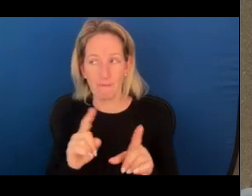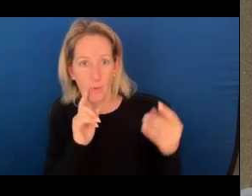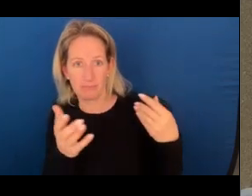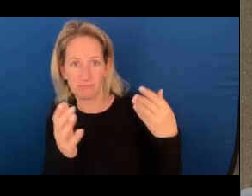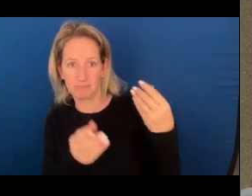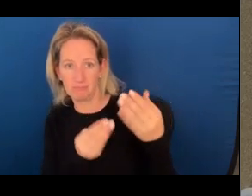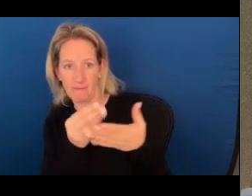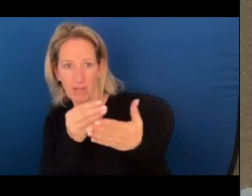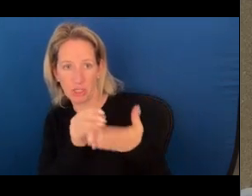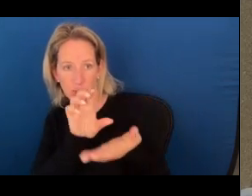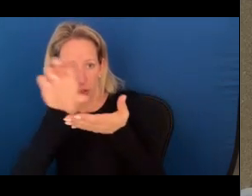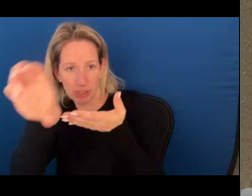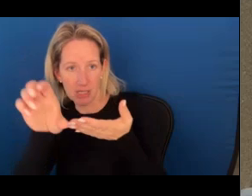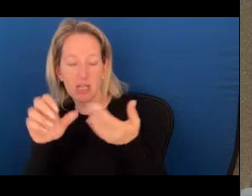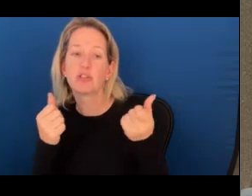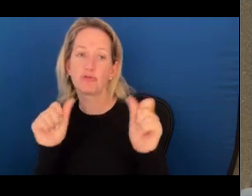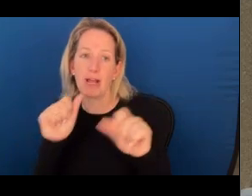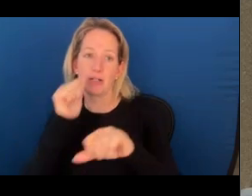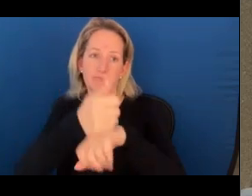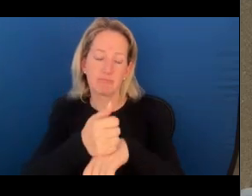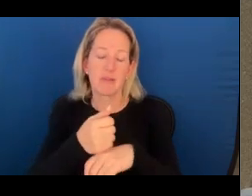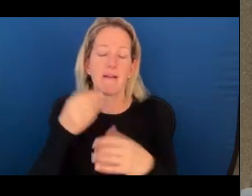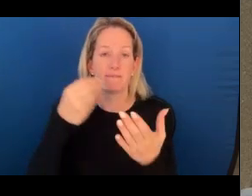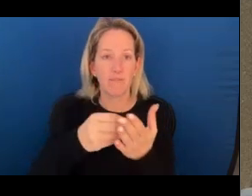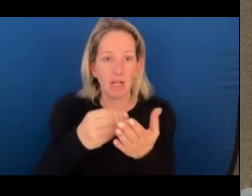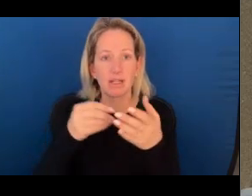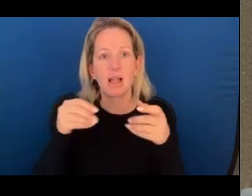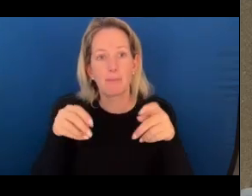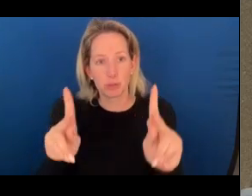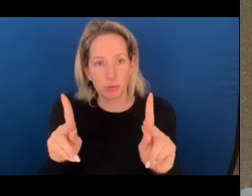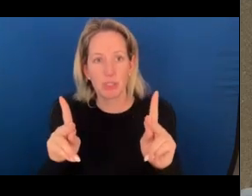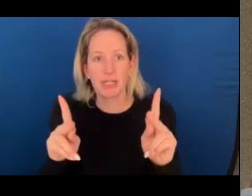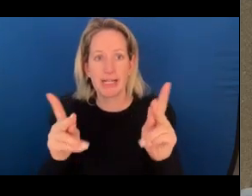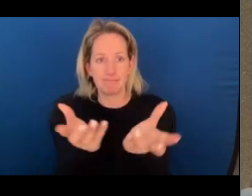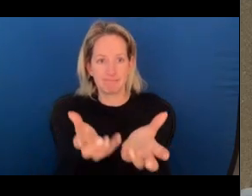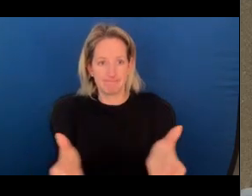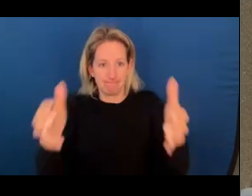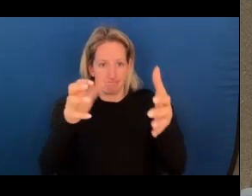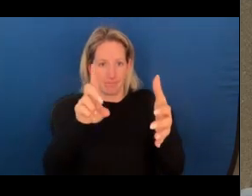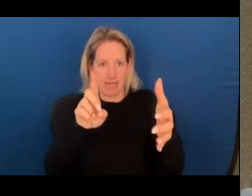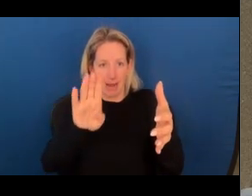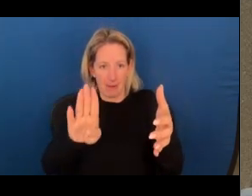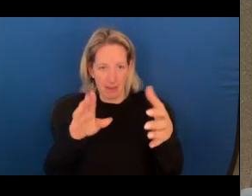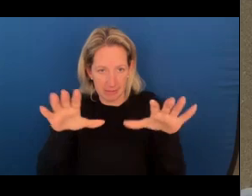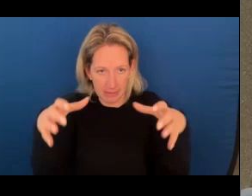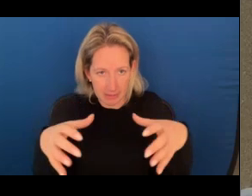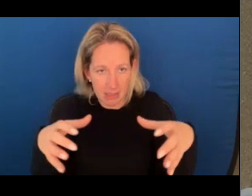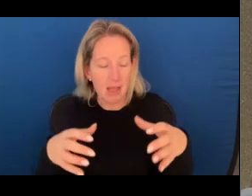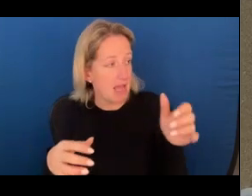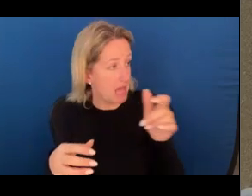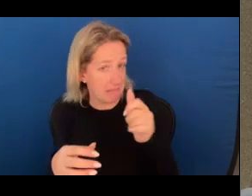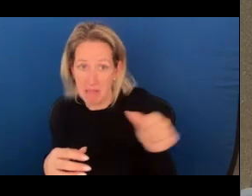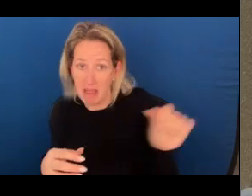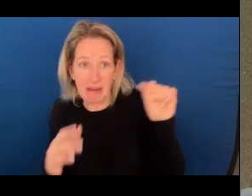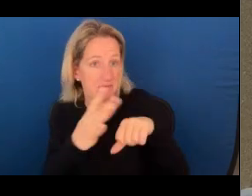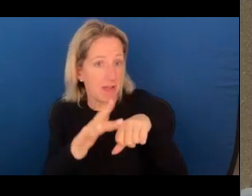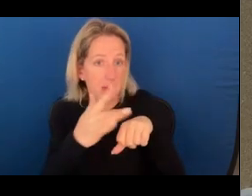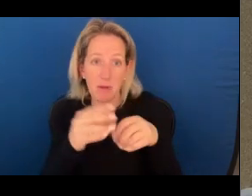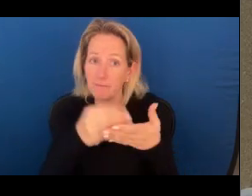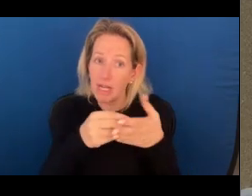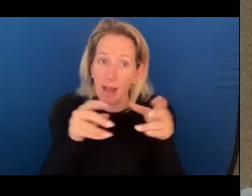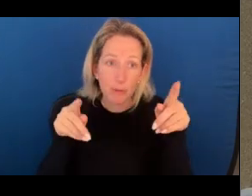So, for example, trying to put together a funding opportunities repository that will consolidate any existing available funding opportunities that